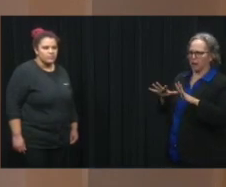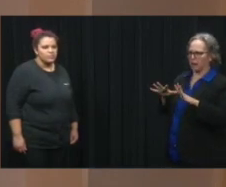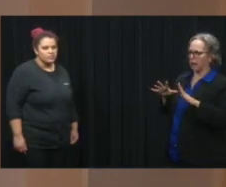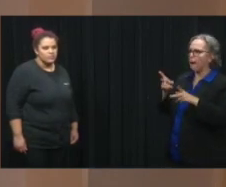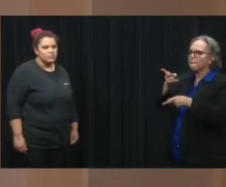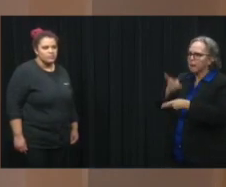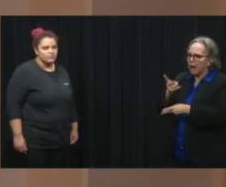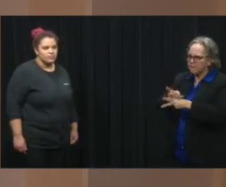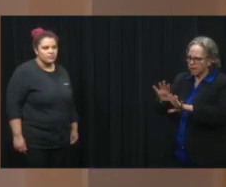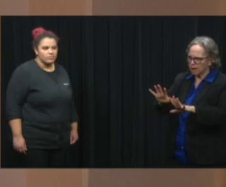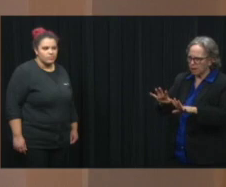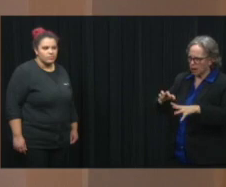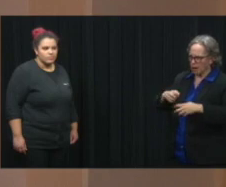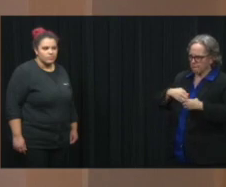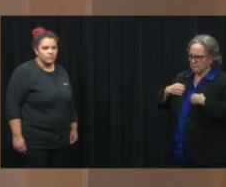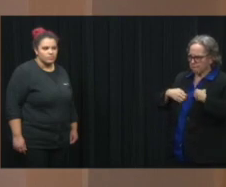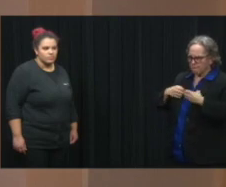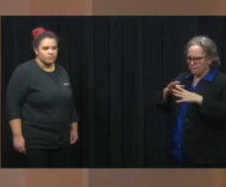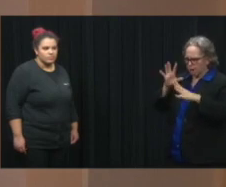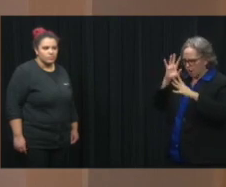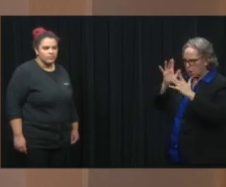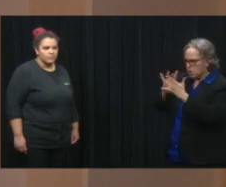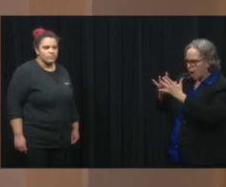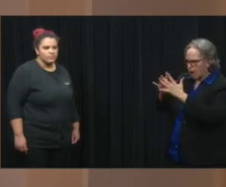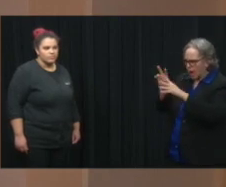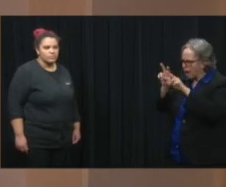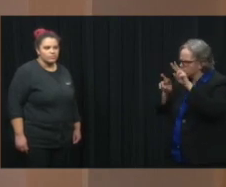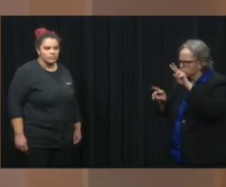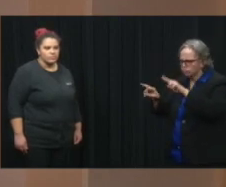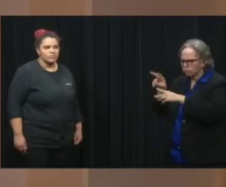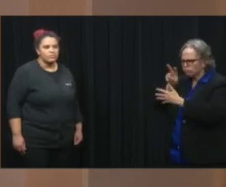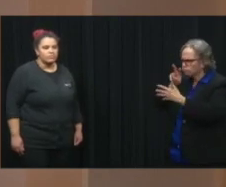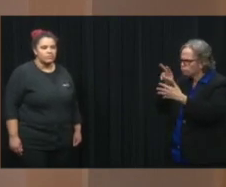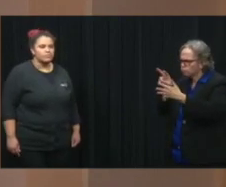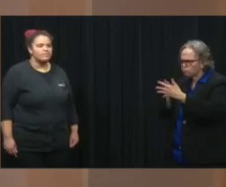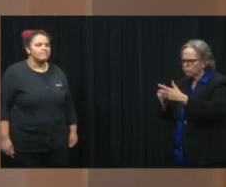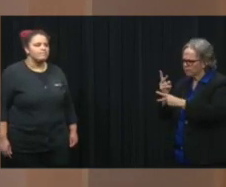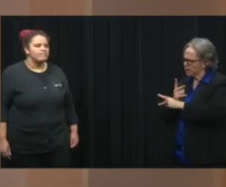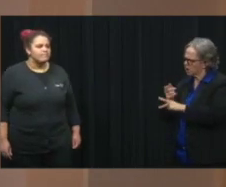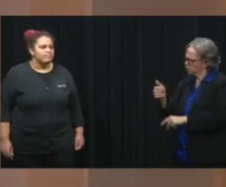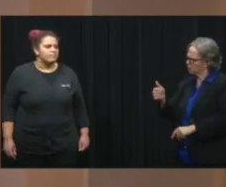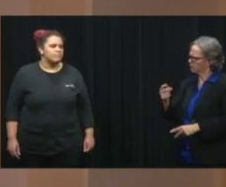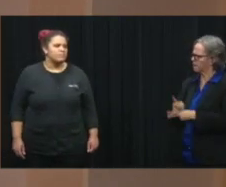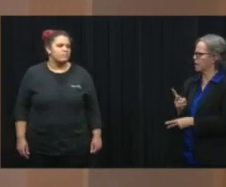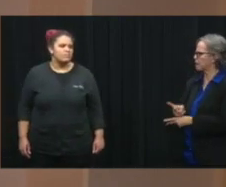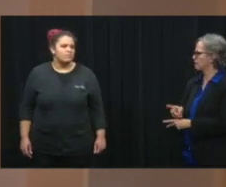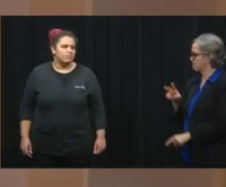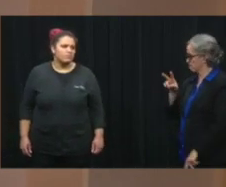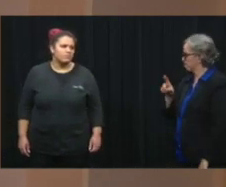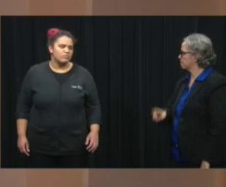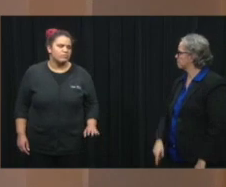interact on the digital platforms that are out there. Thank you.